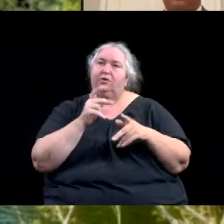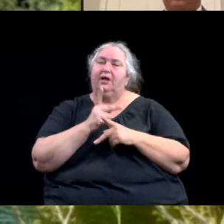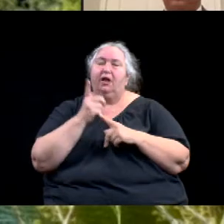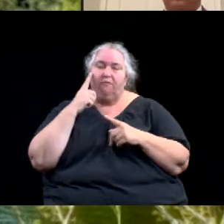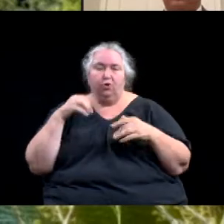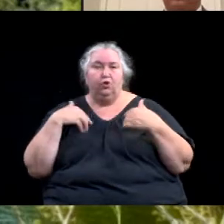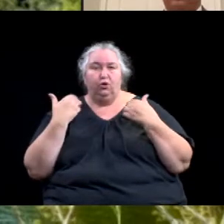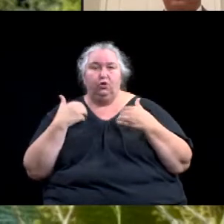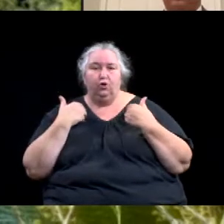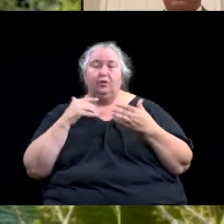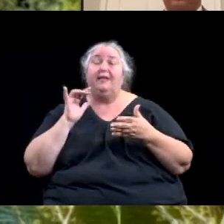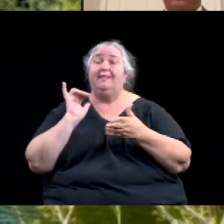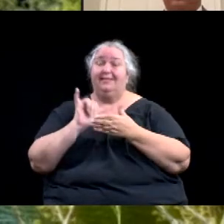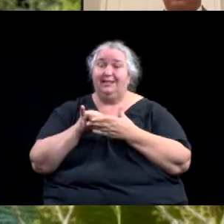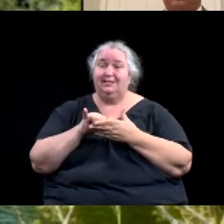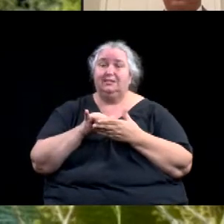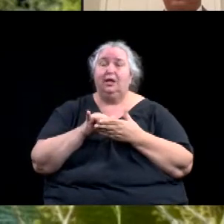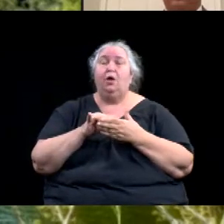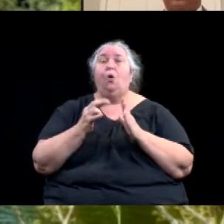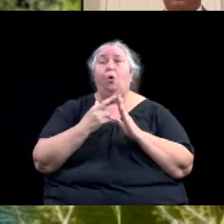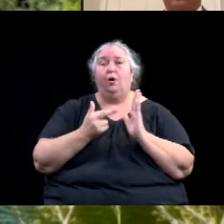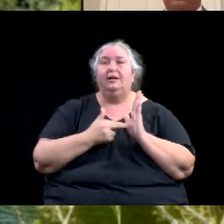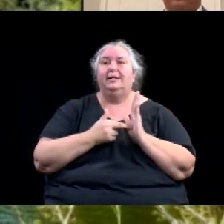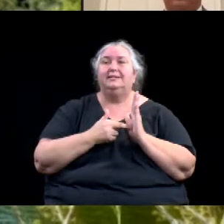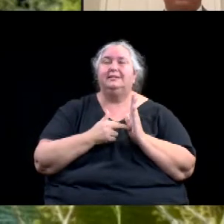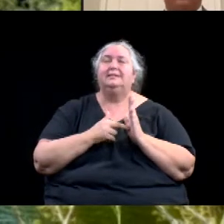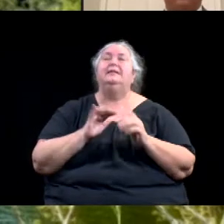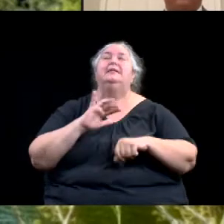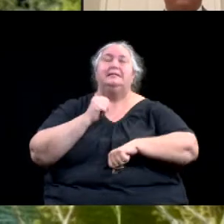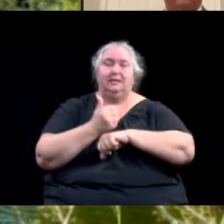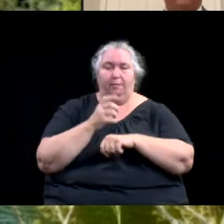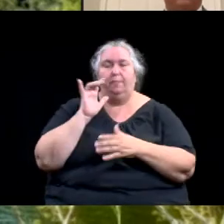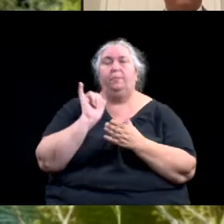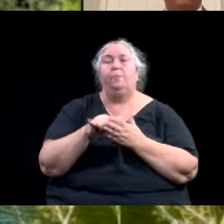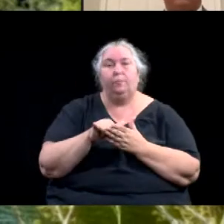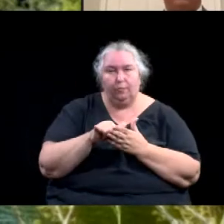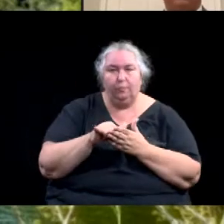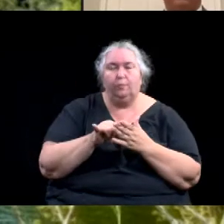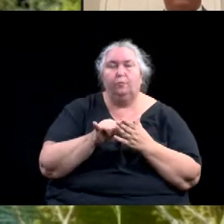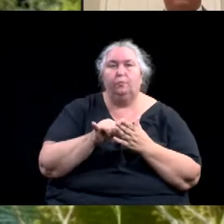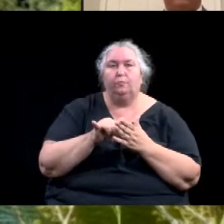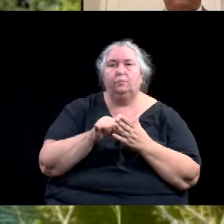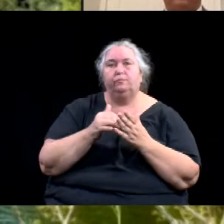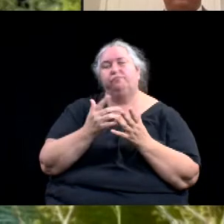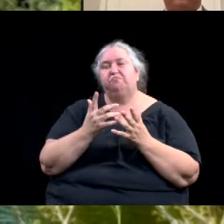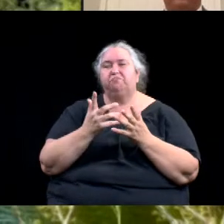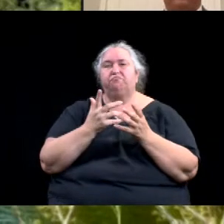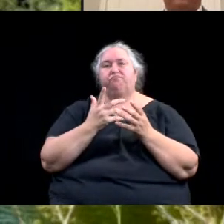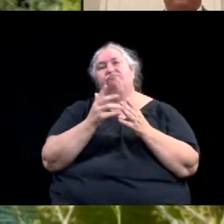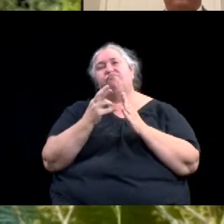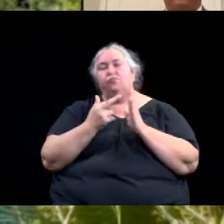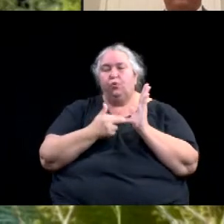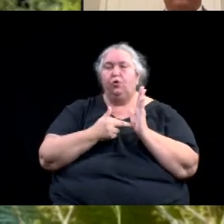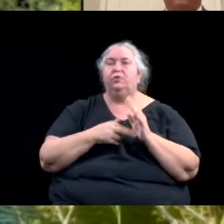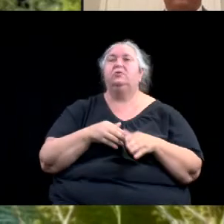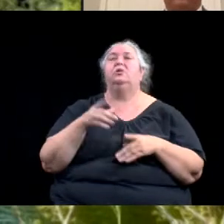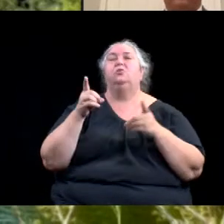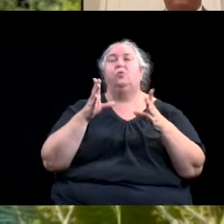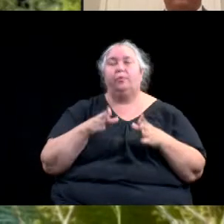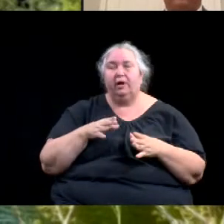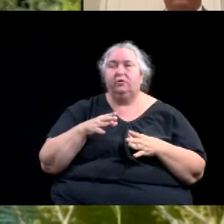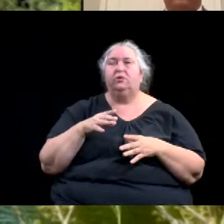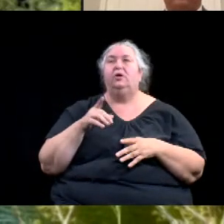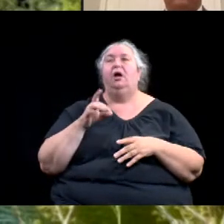Recreation Department, director of Cameron Park Zoo, director of the Texas Ranger Hall of Fame and Museum, all recommend that the City